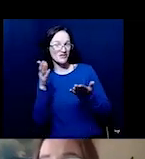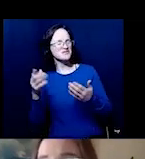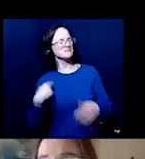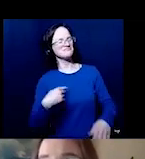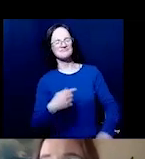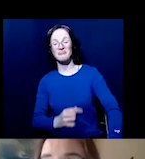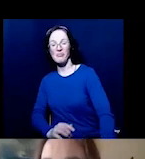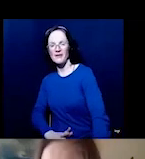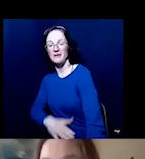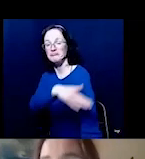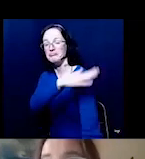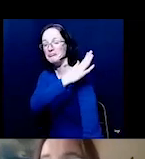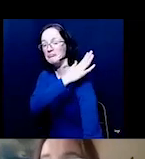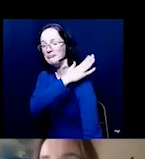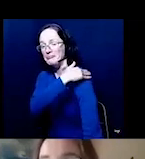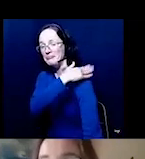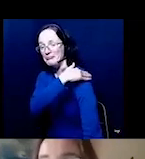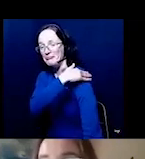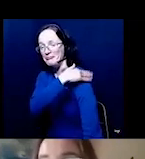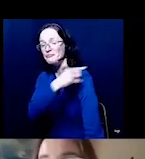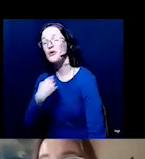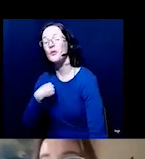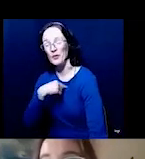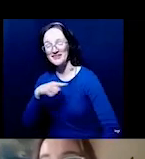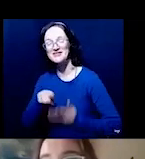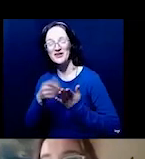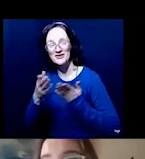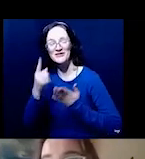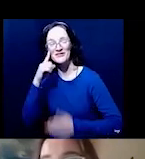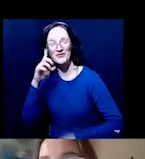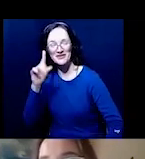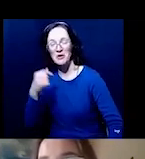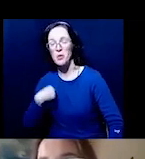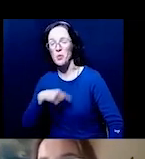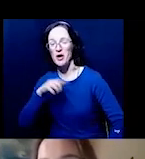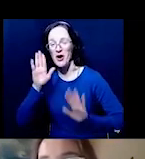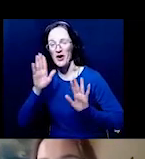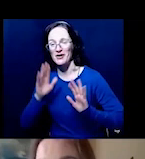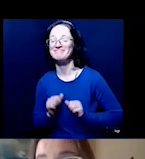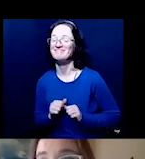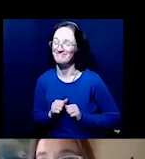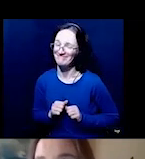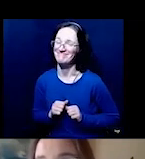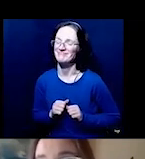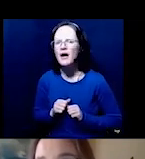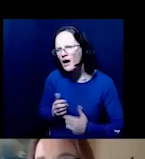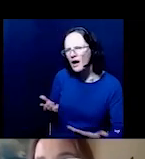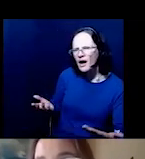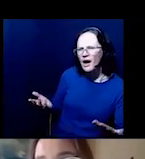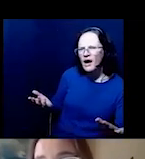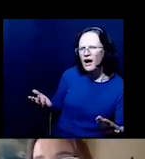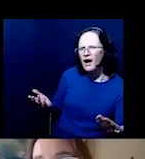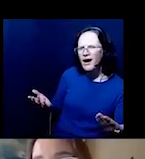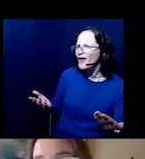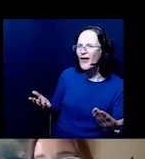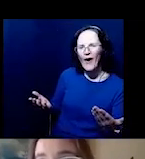that started it. So they keep patting themselves in the back and saying, oh, we are so good. But as a matter of fact, they